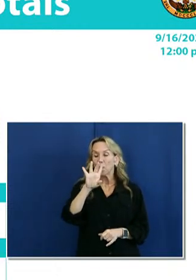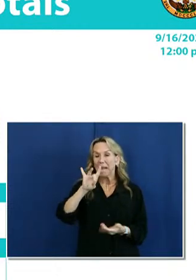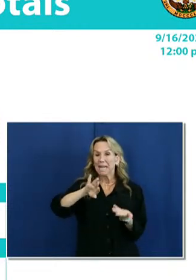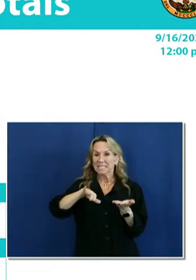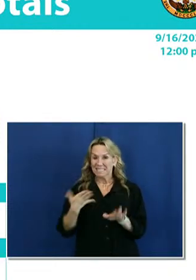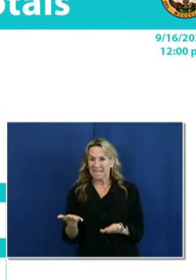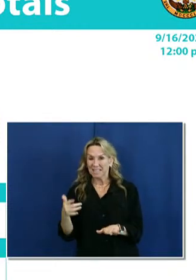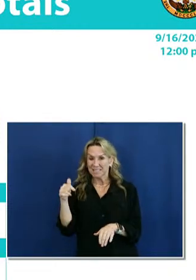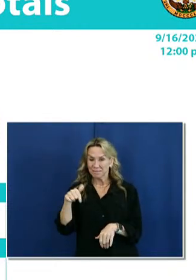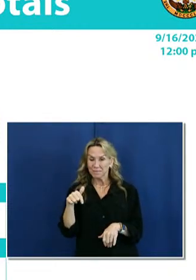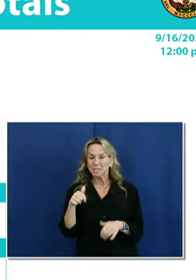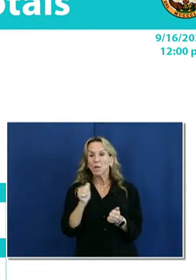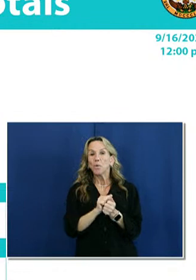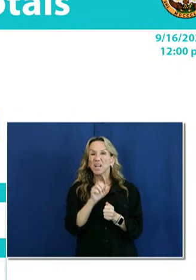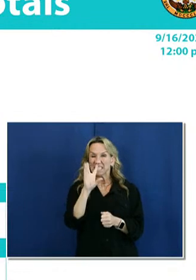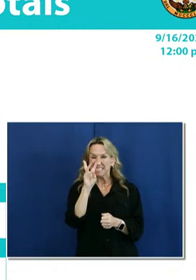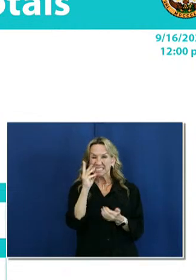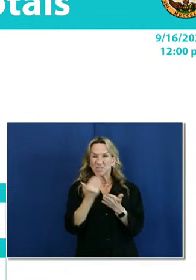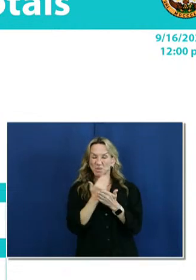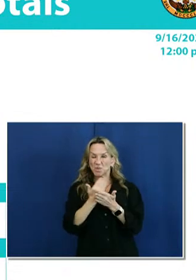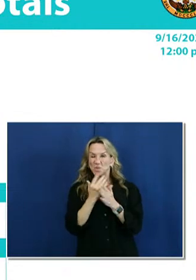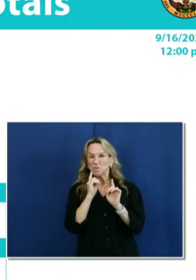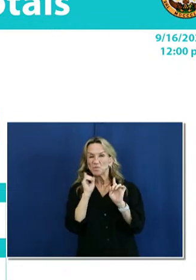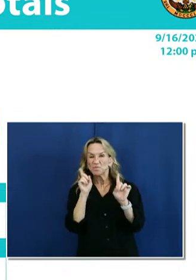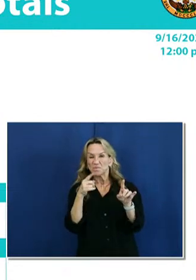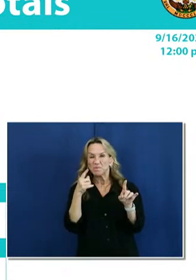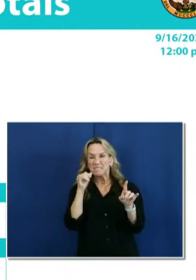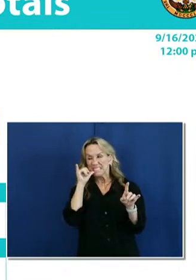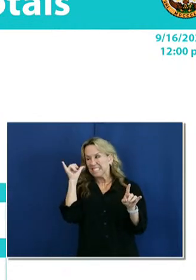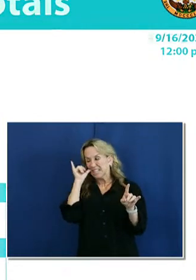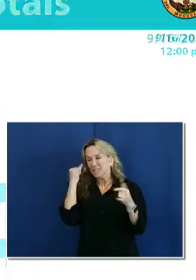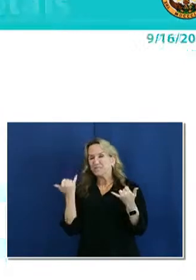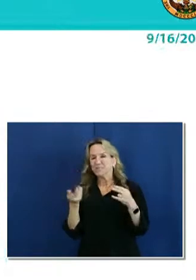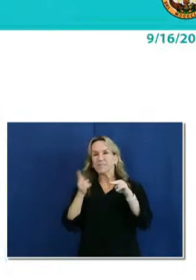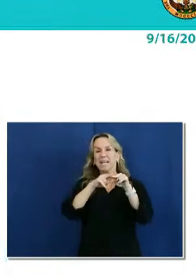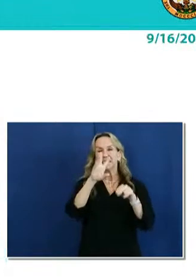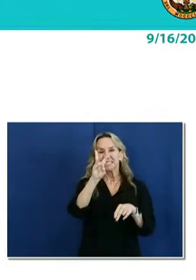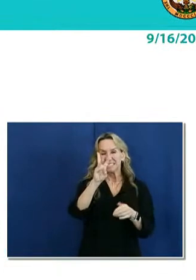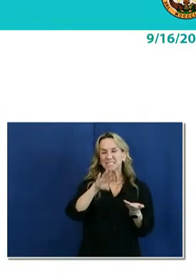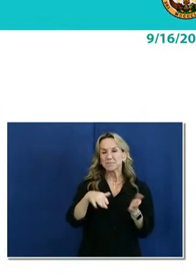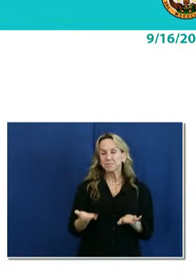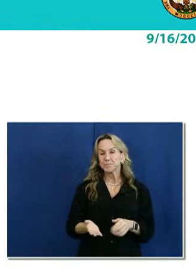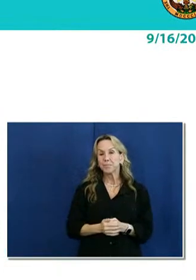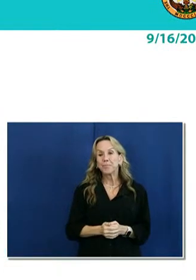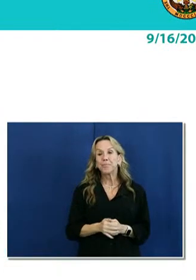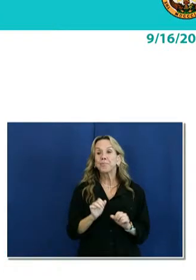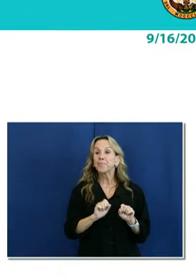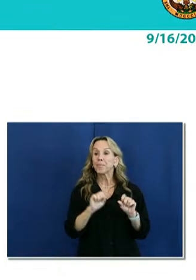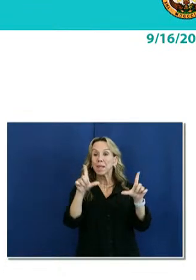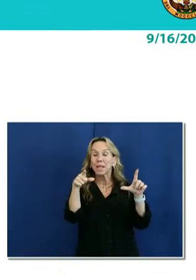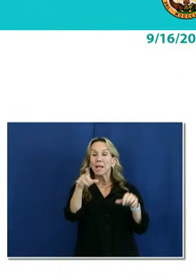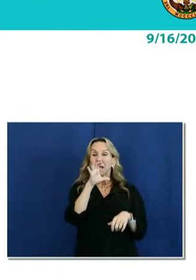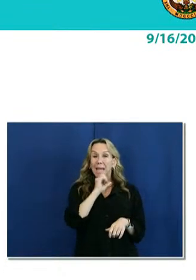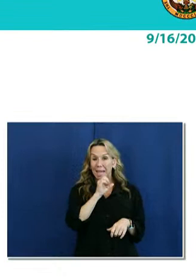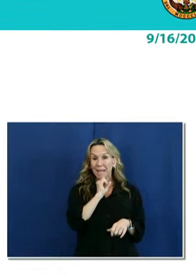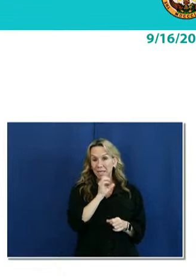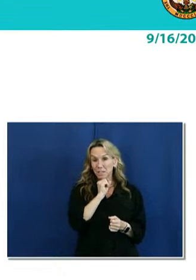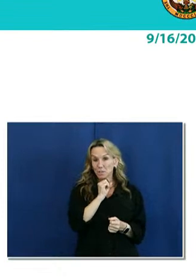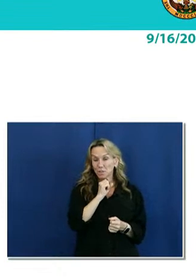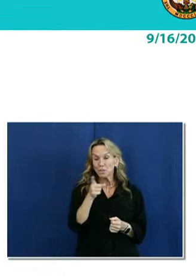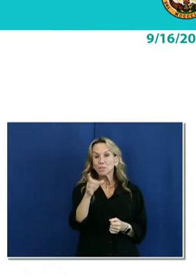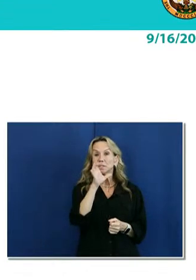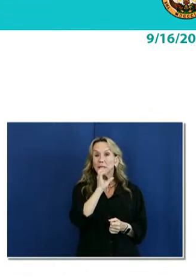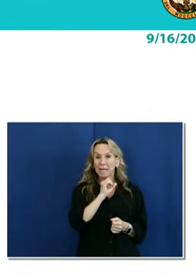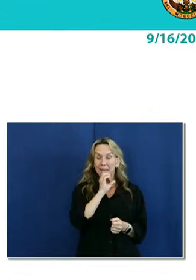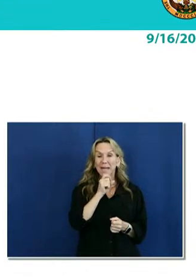748 deaths, with 6 new deaths reported since yesterday. In the next slide, the age range for